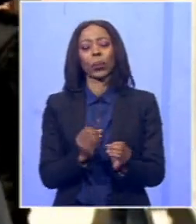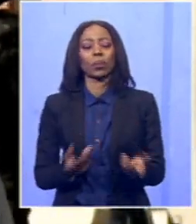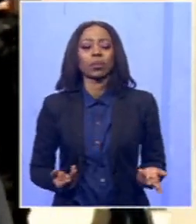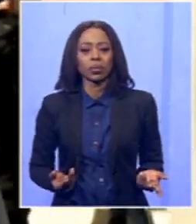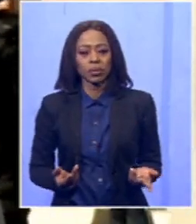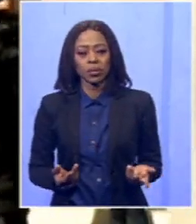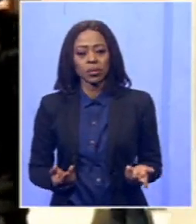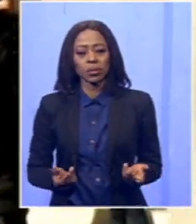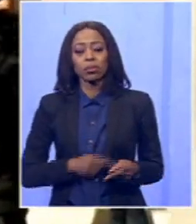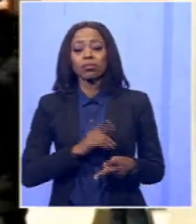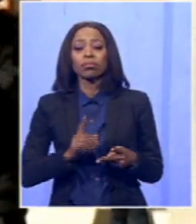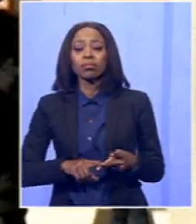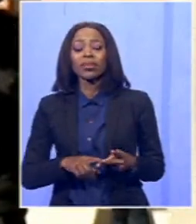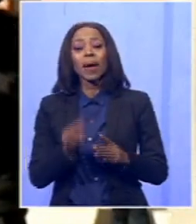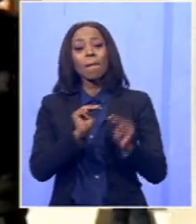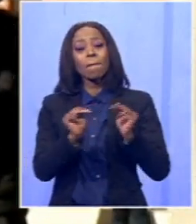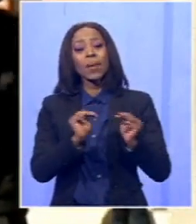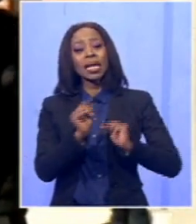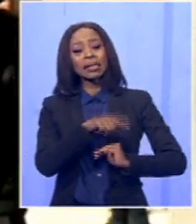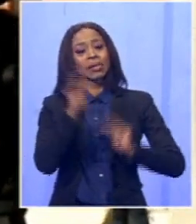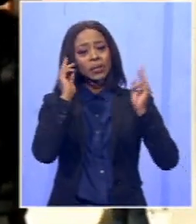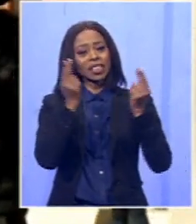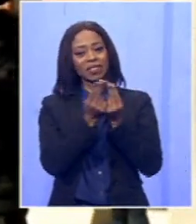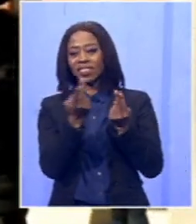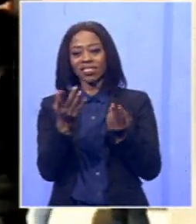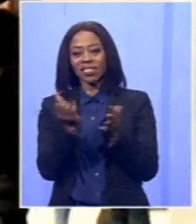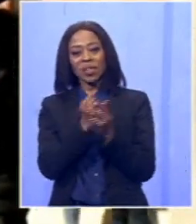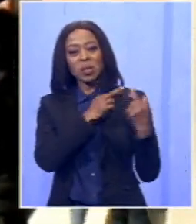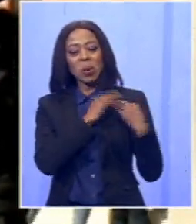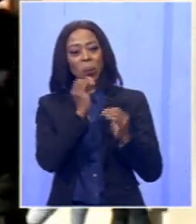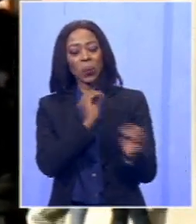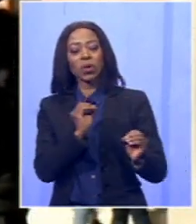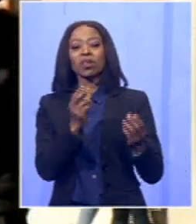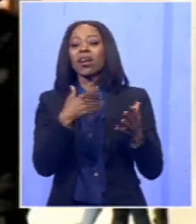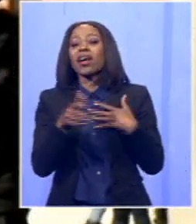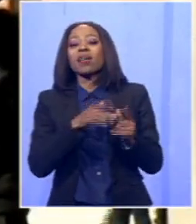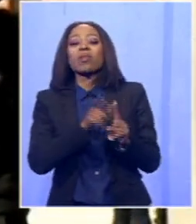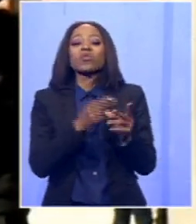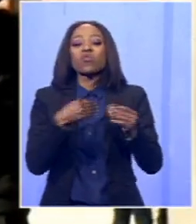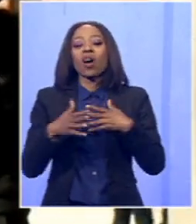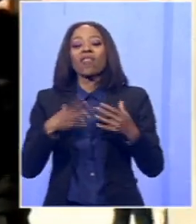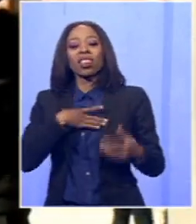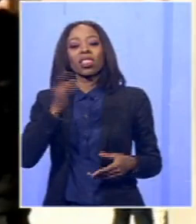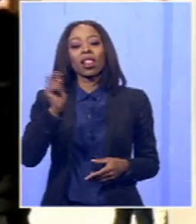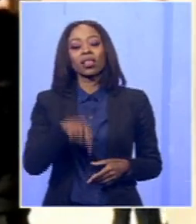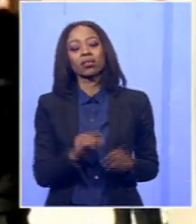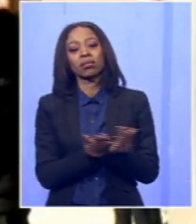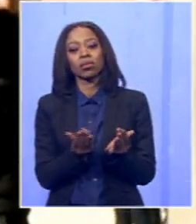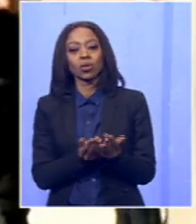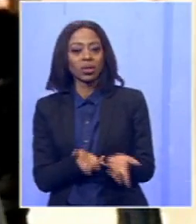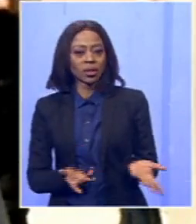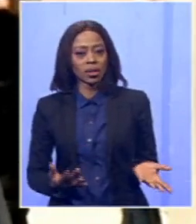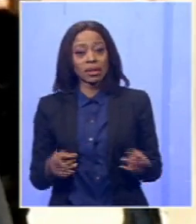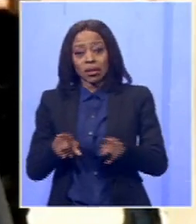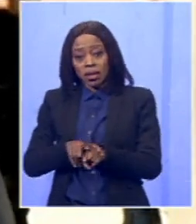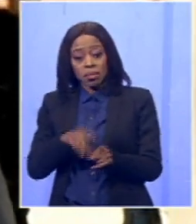do. Again, the management of this university is failing to hold accountable. There's no consequence management whatsoever on